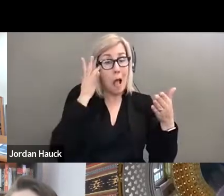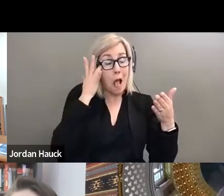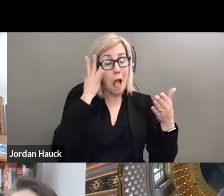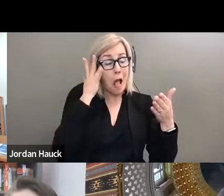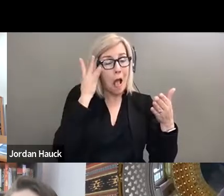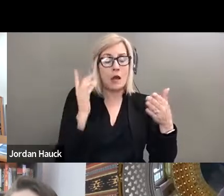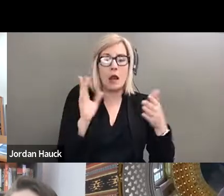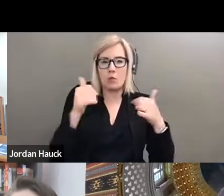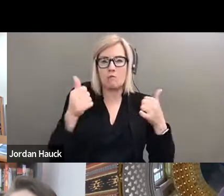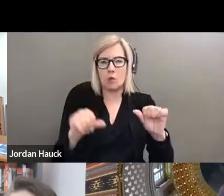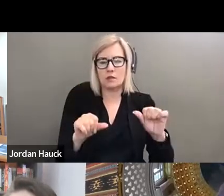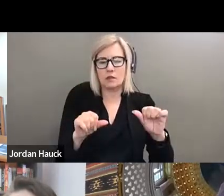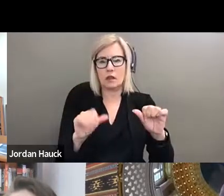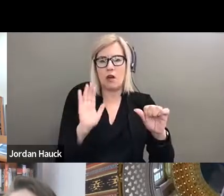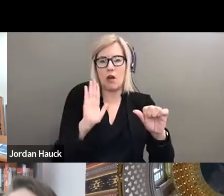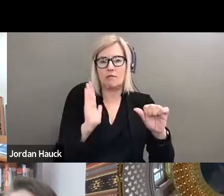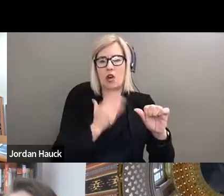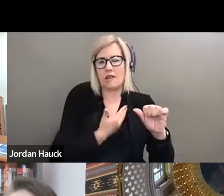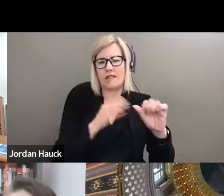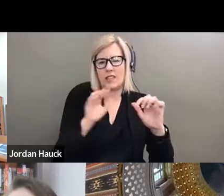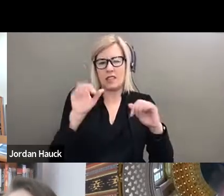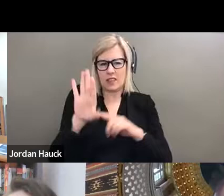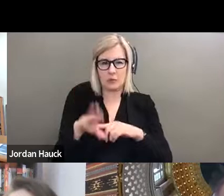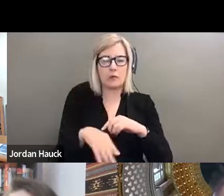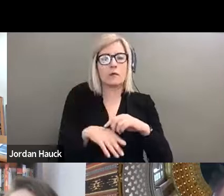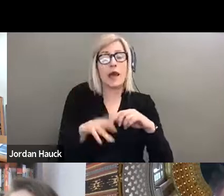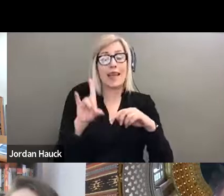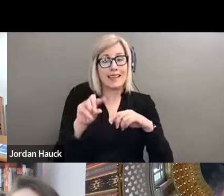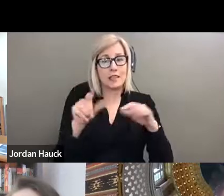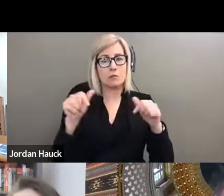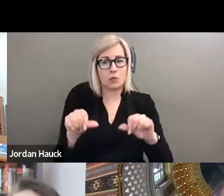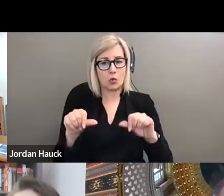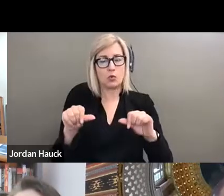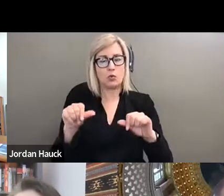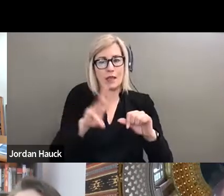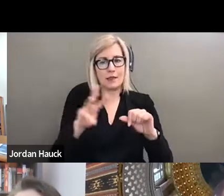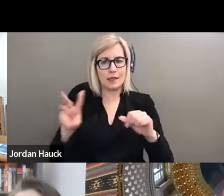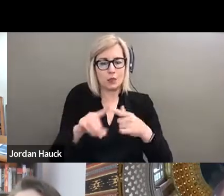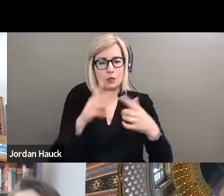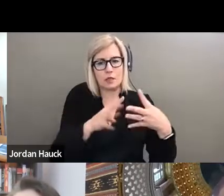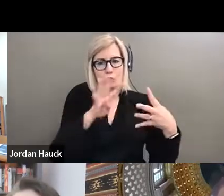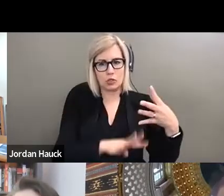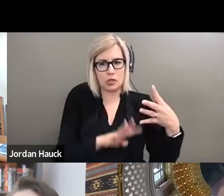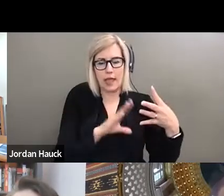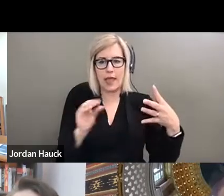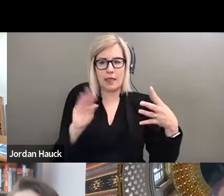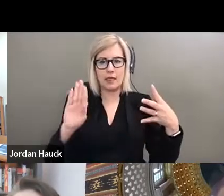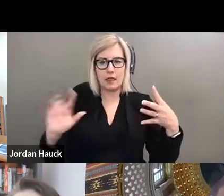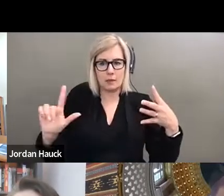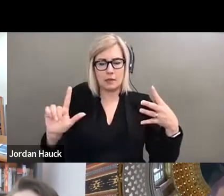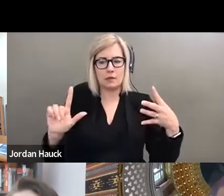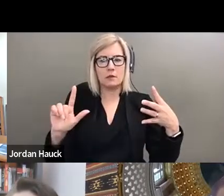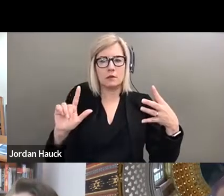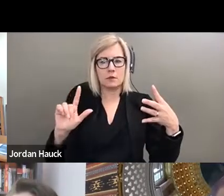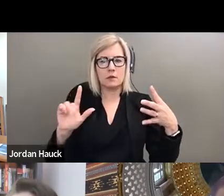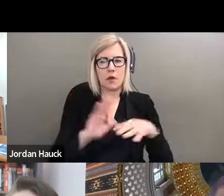that on our Facebook. I also did post the links to the spreadsheet and the bill on